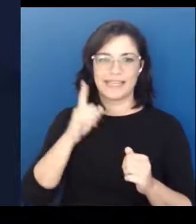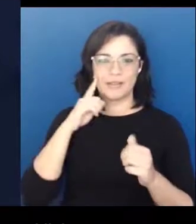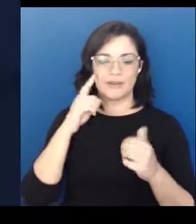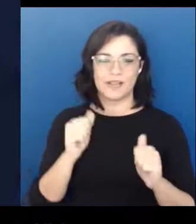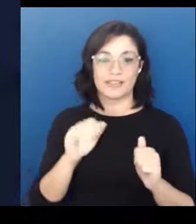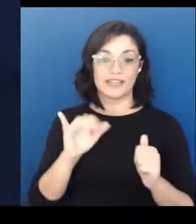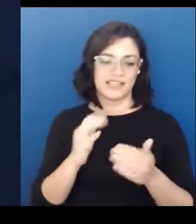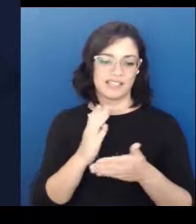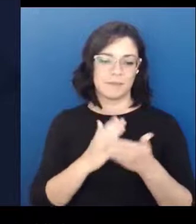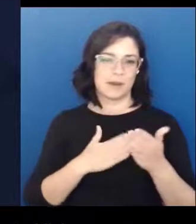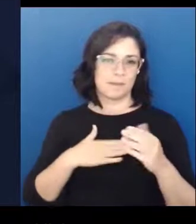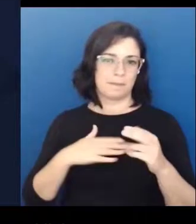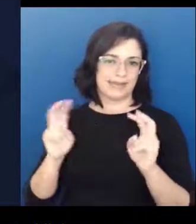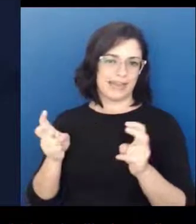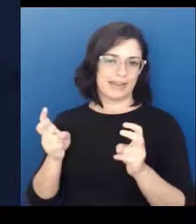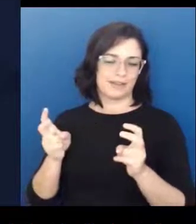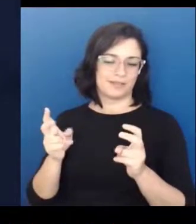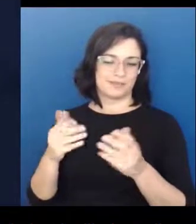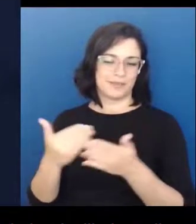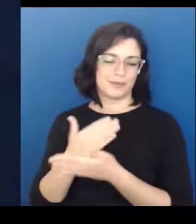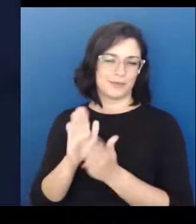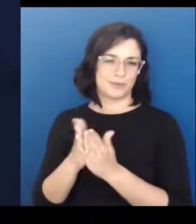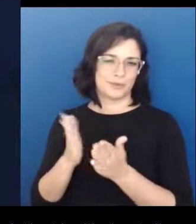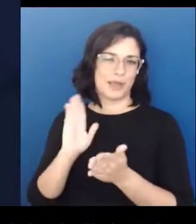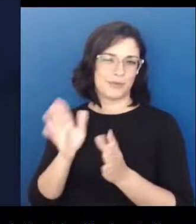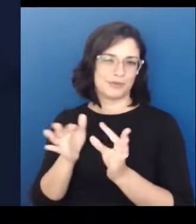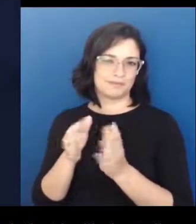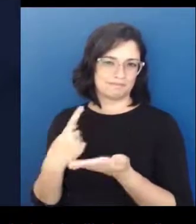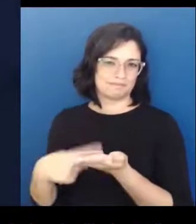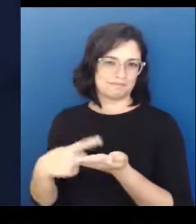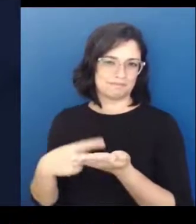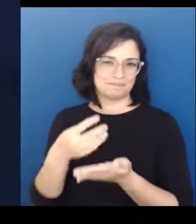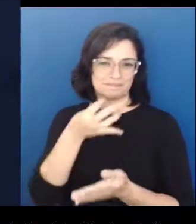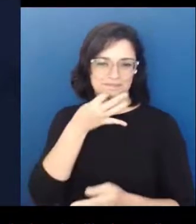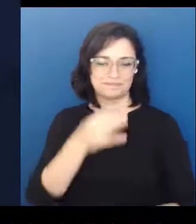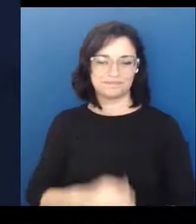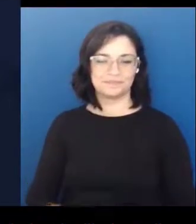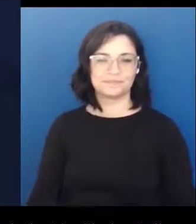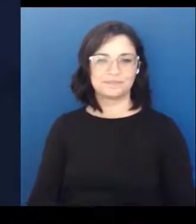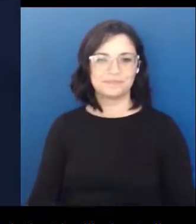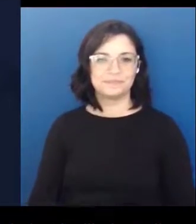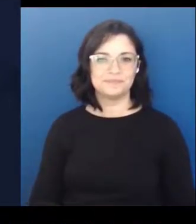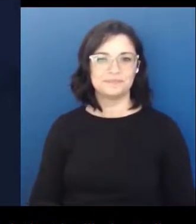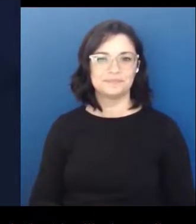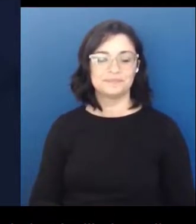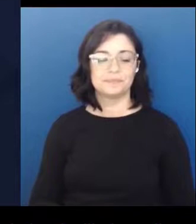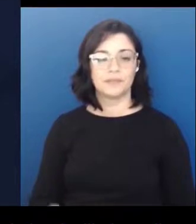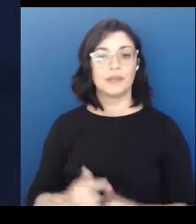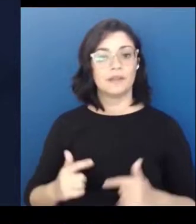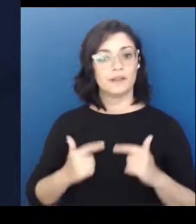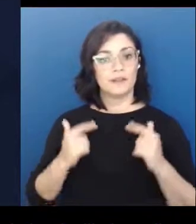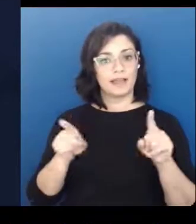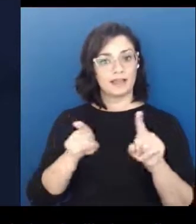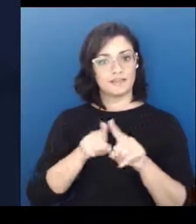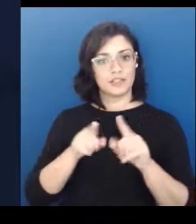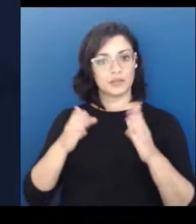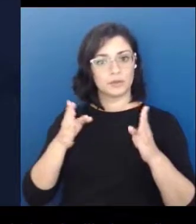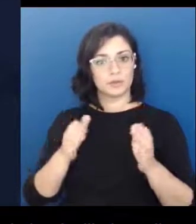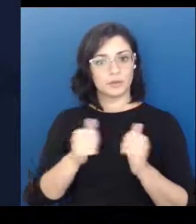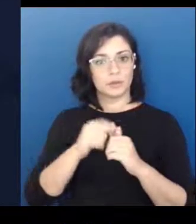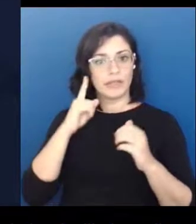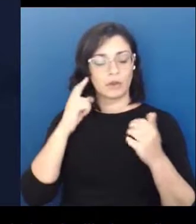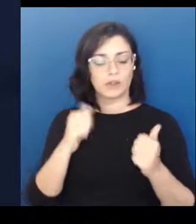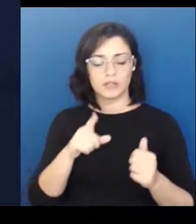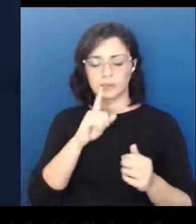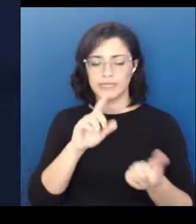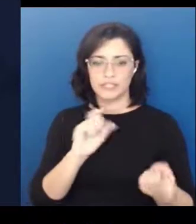bit. Life as a person with hearing loss really changed for me when I changed my goal.